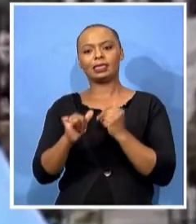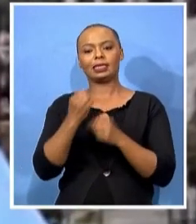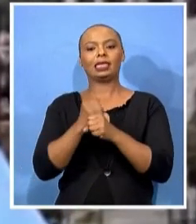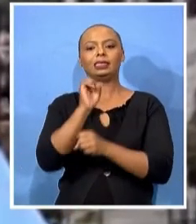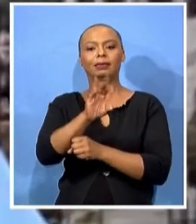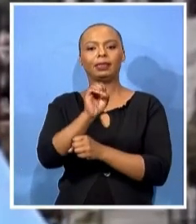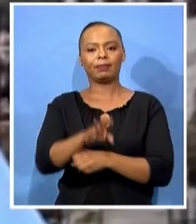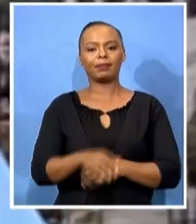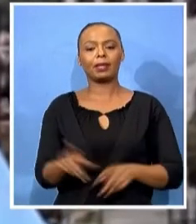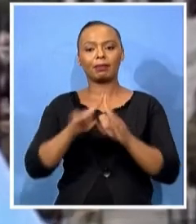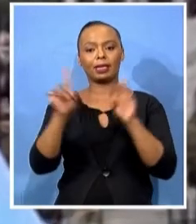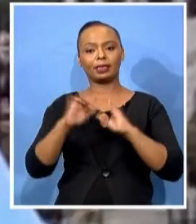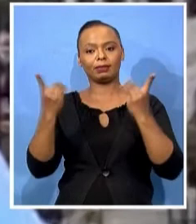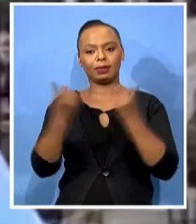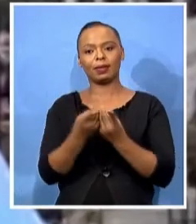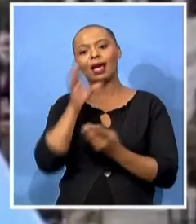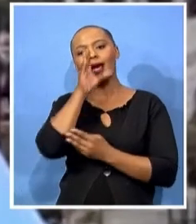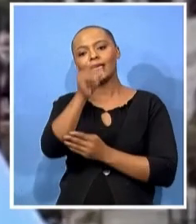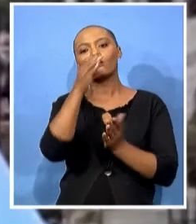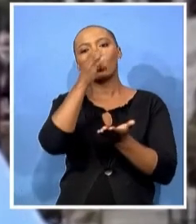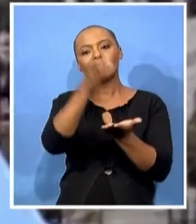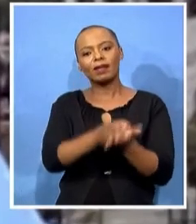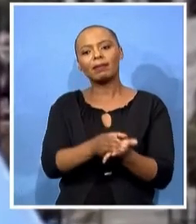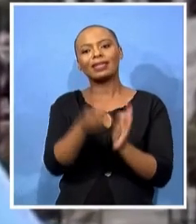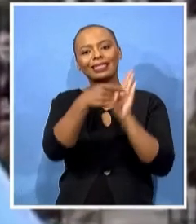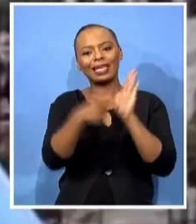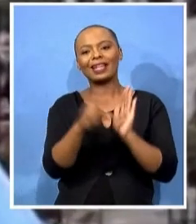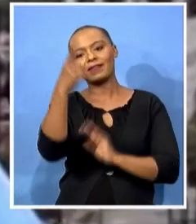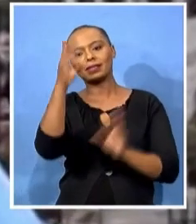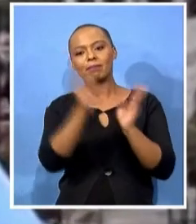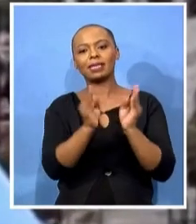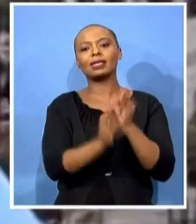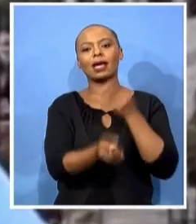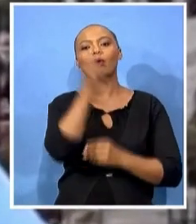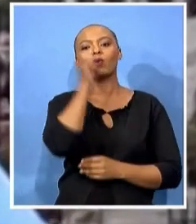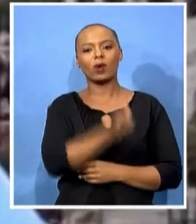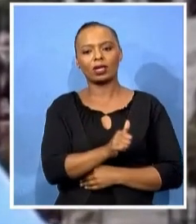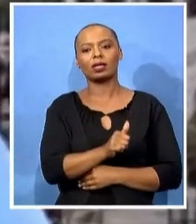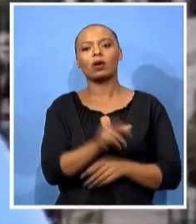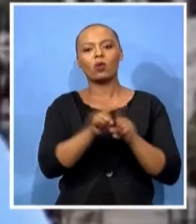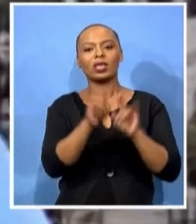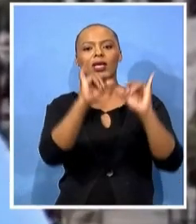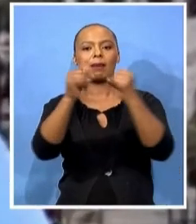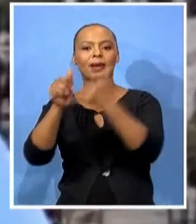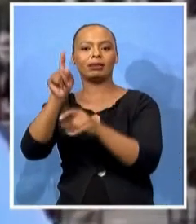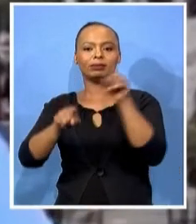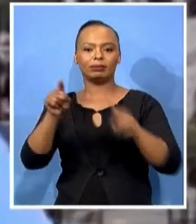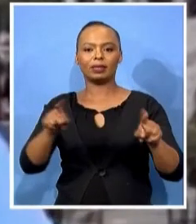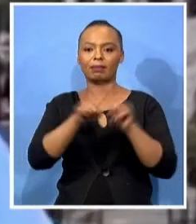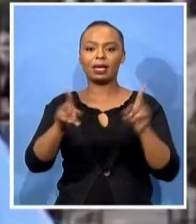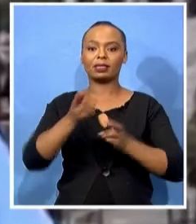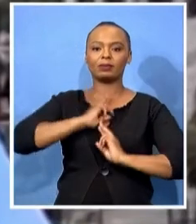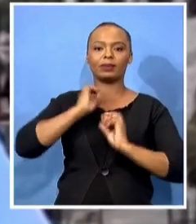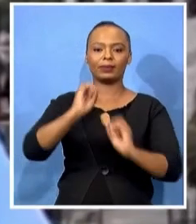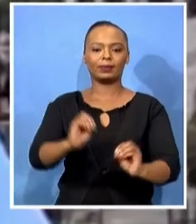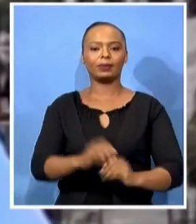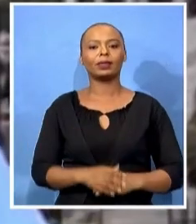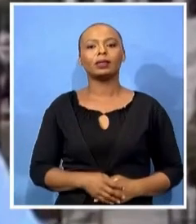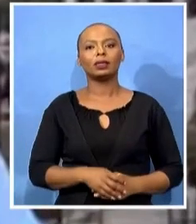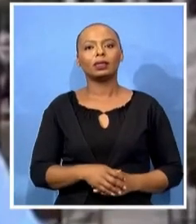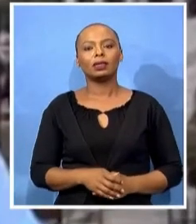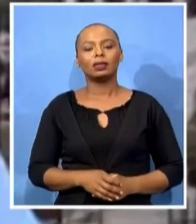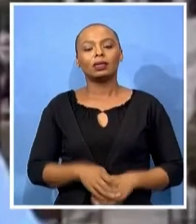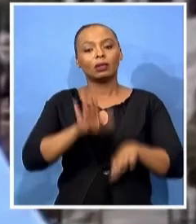dates of the first meetings with pharmaceutical companies, but didn't respond. Can the Honourable Minister please confirm to us today in